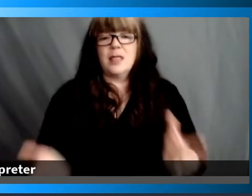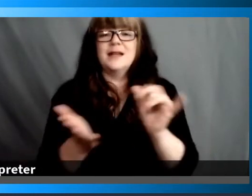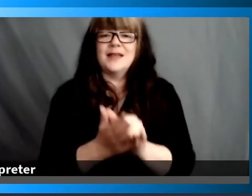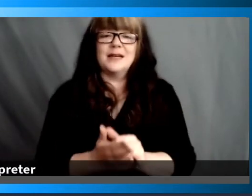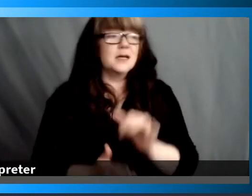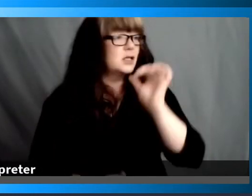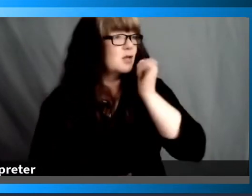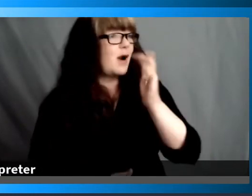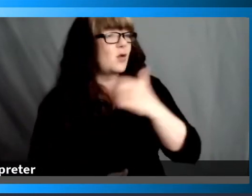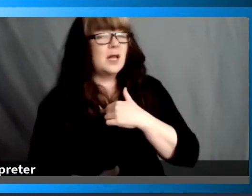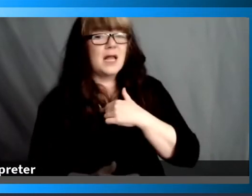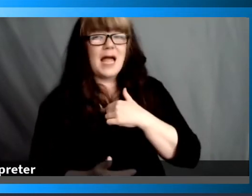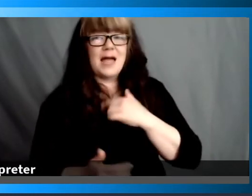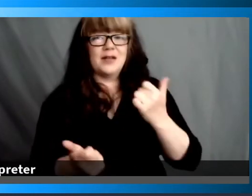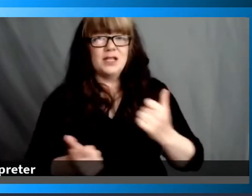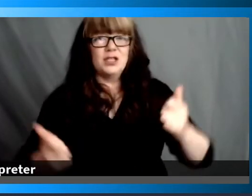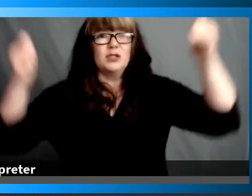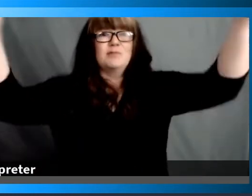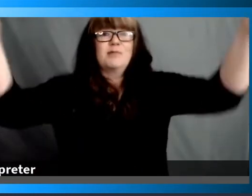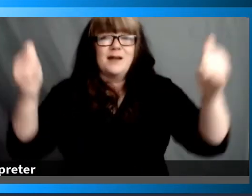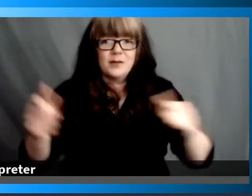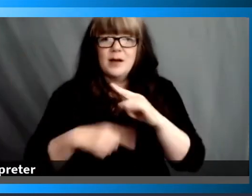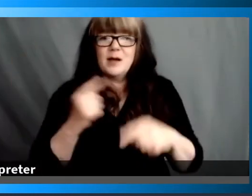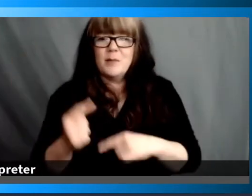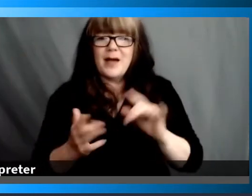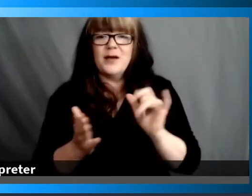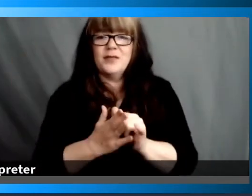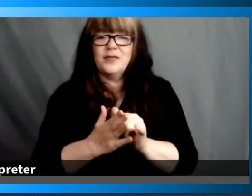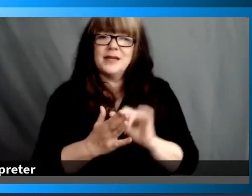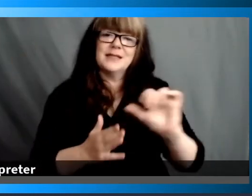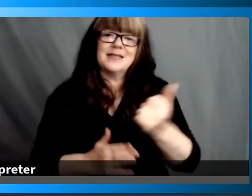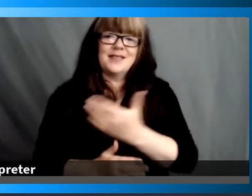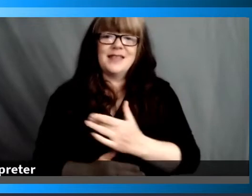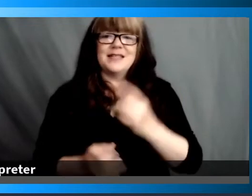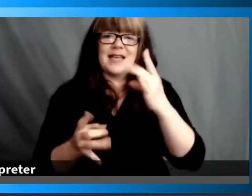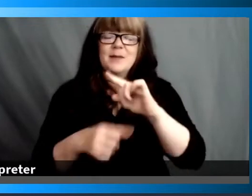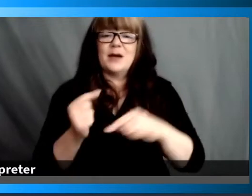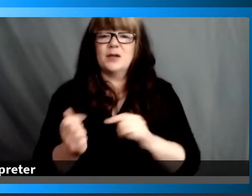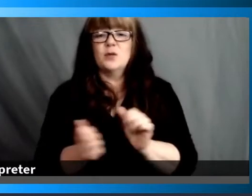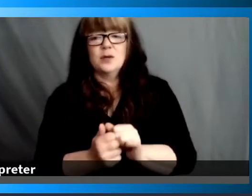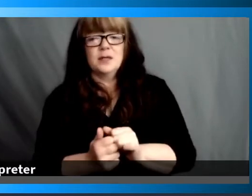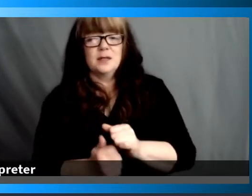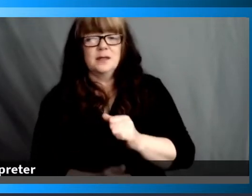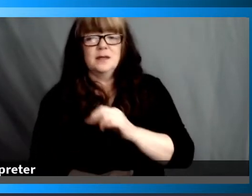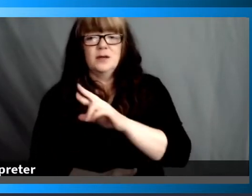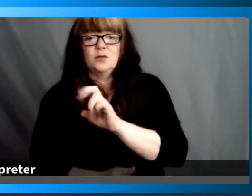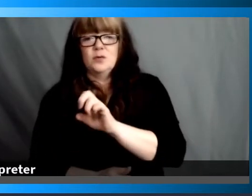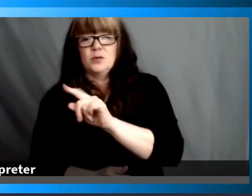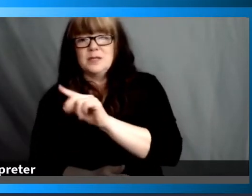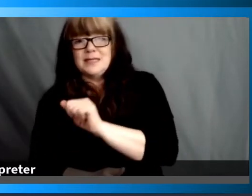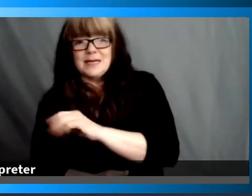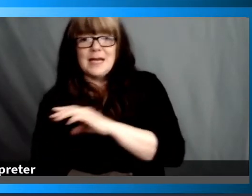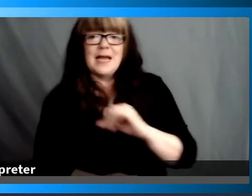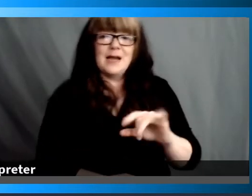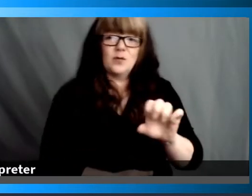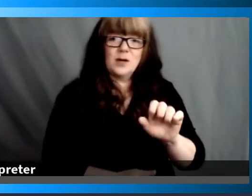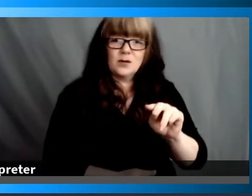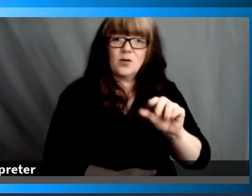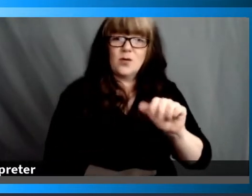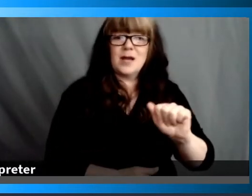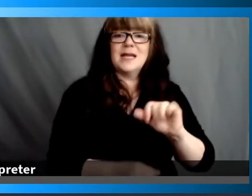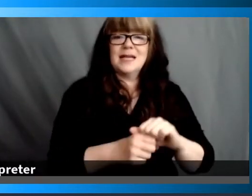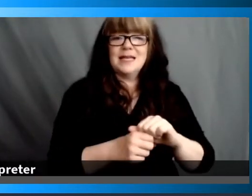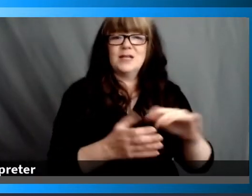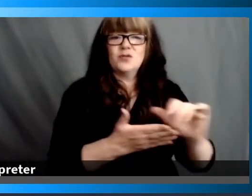a massive billboard of 10 Things I Hate About You with me and with Rosita and Wynonna in New York, right on Times Square. God. Like, it's going